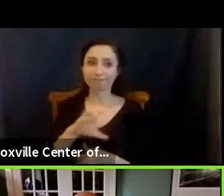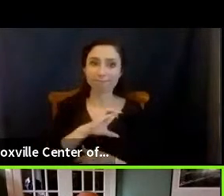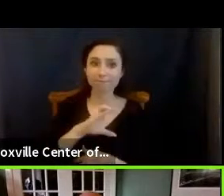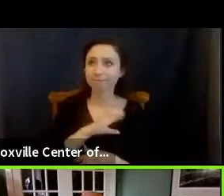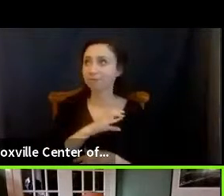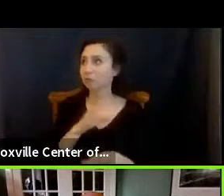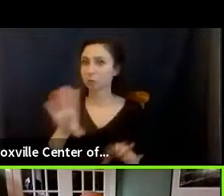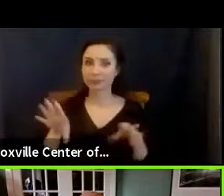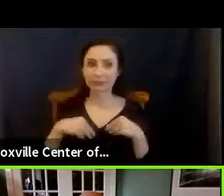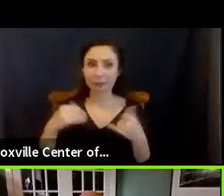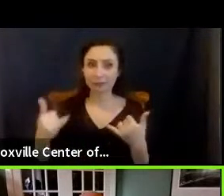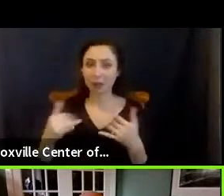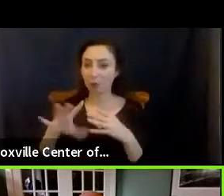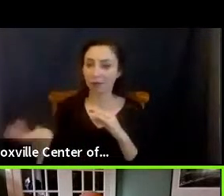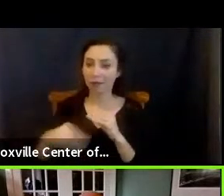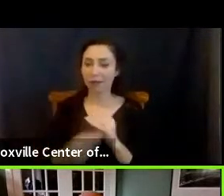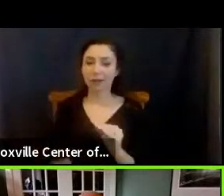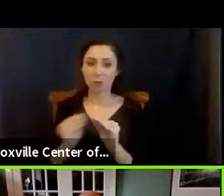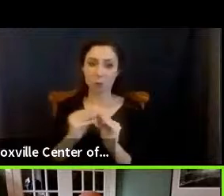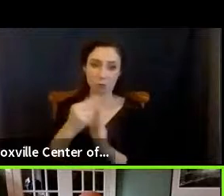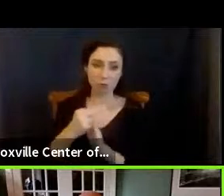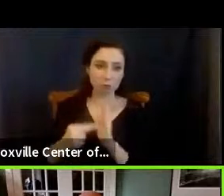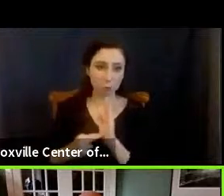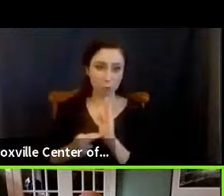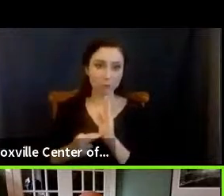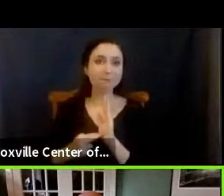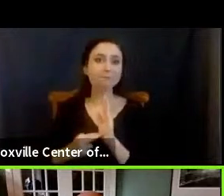right now with adding more rules.